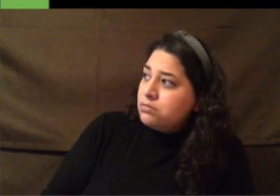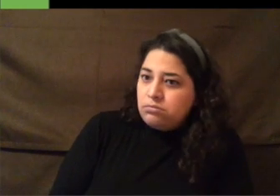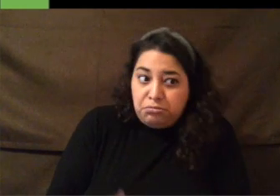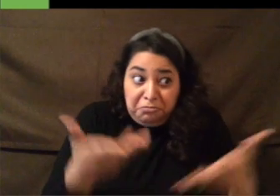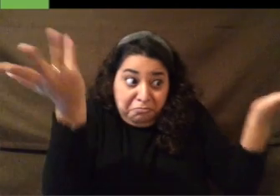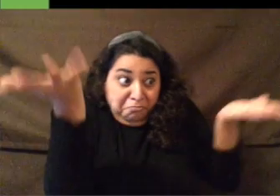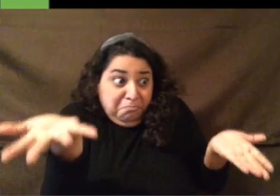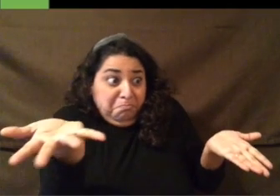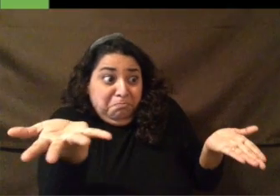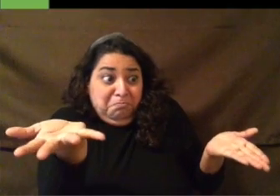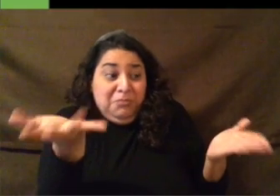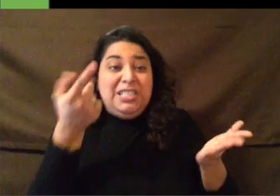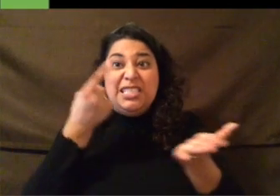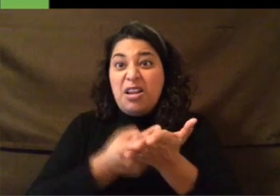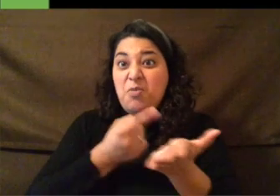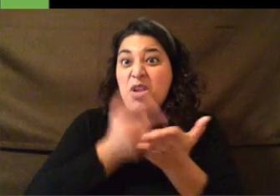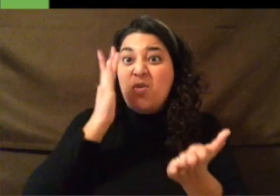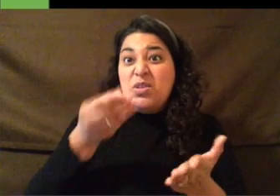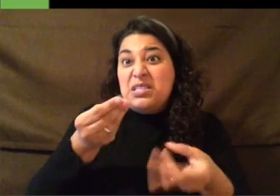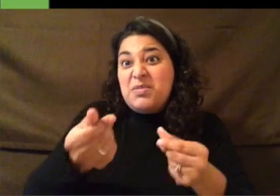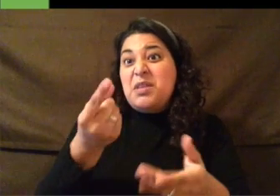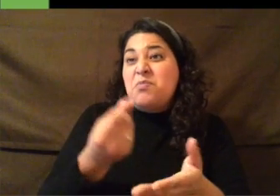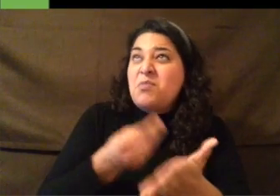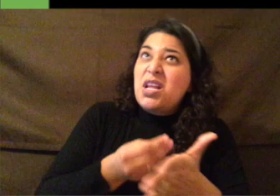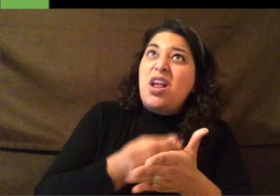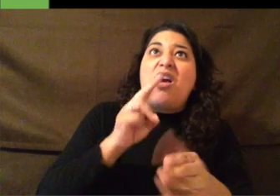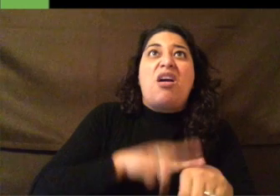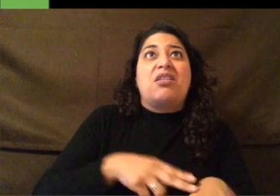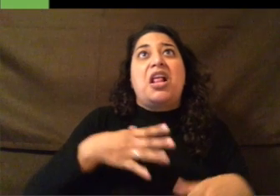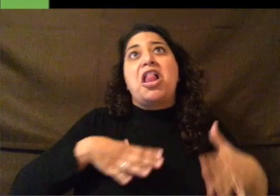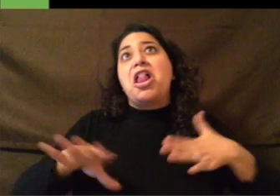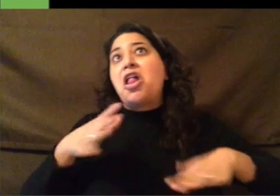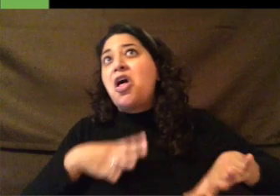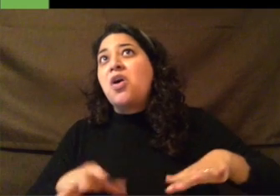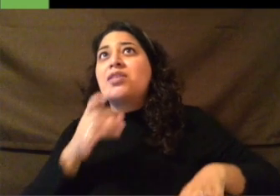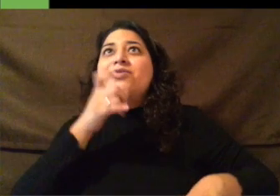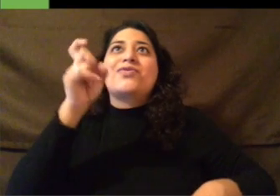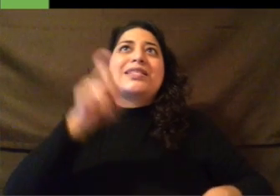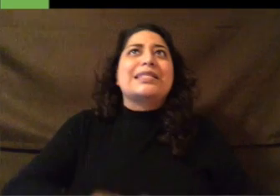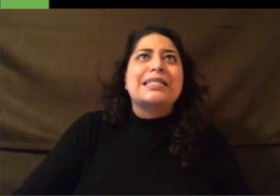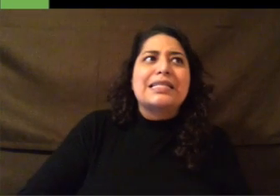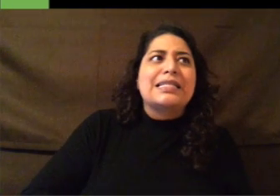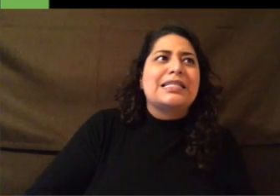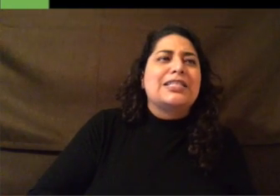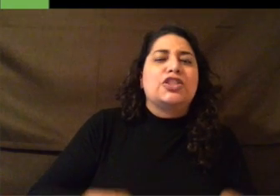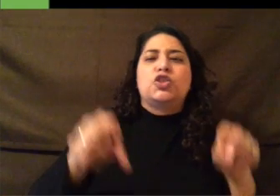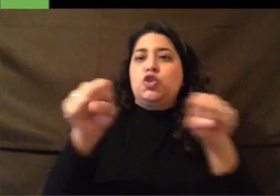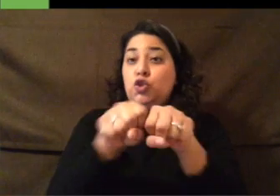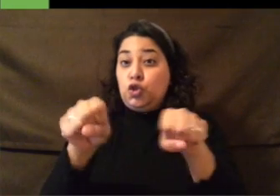don't know. So sometimes we spend money on things that we want, like clothes that we